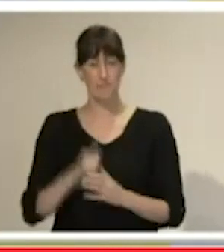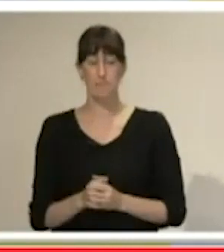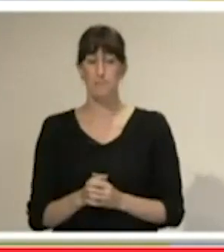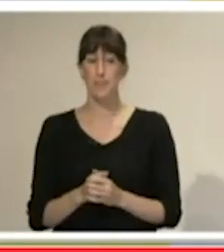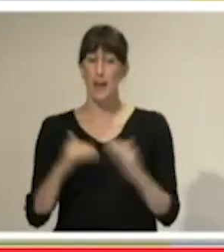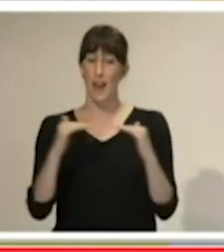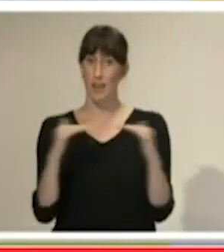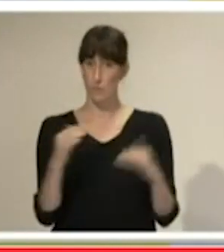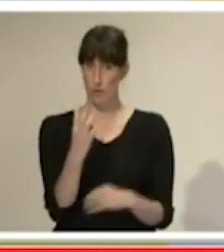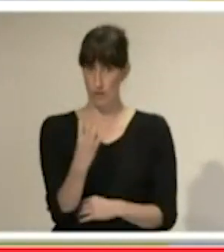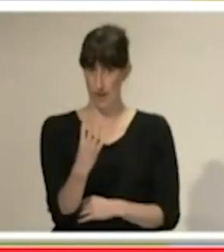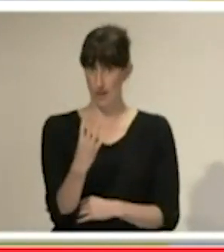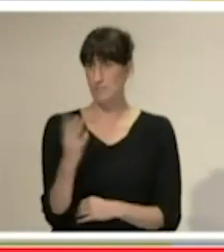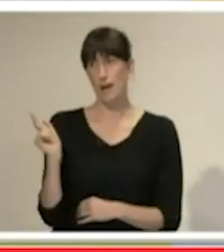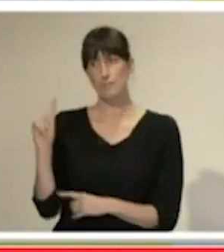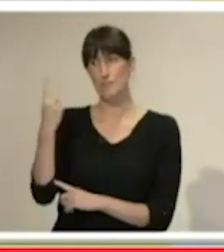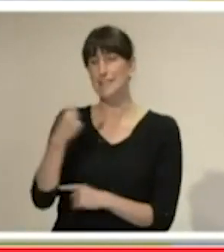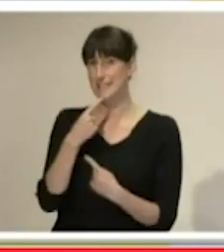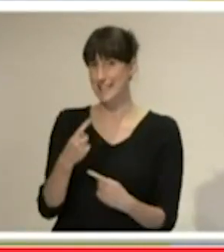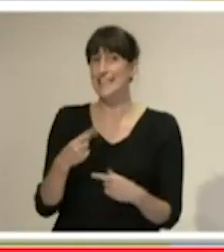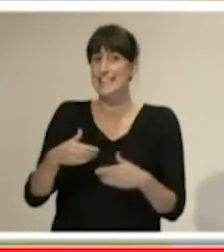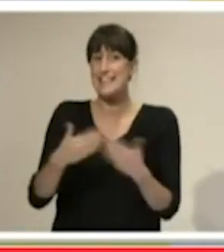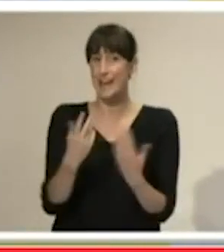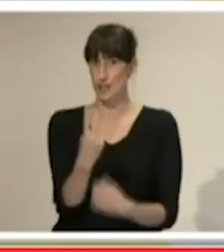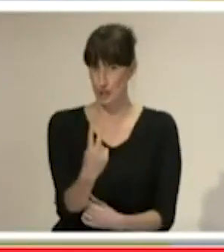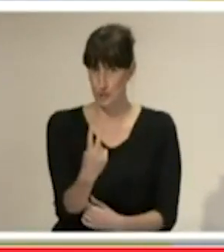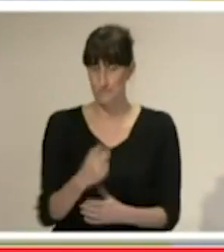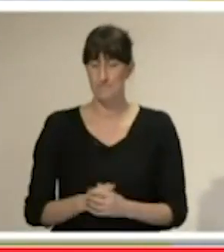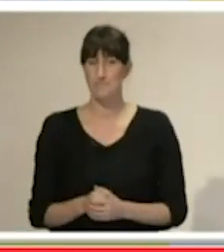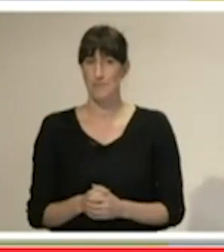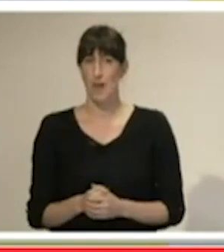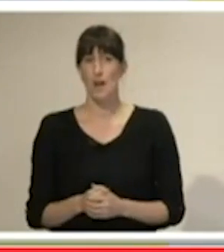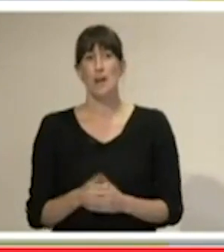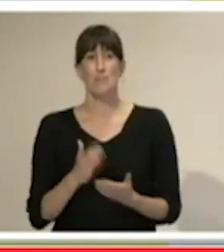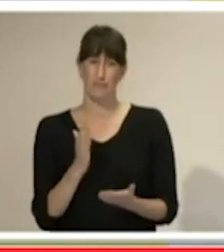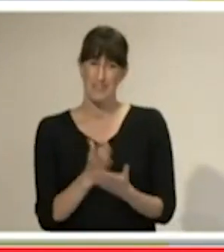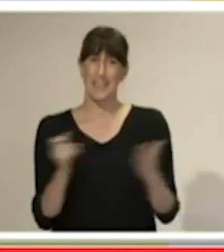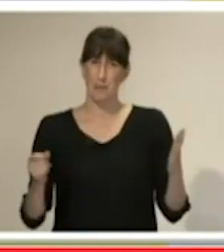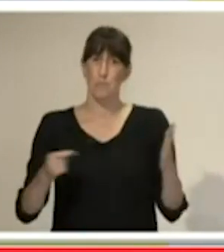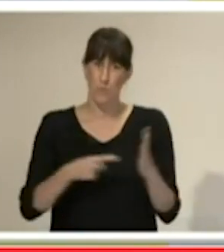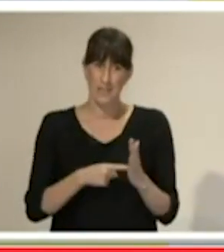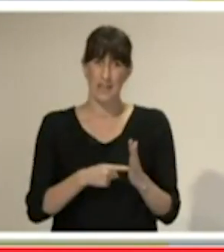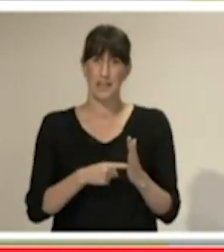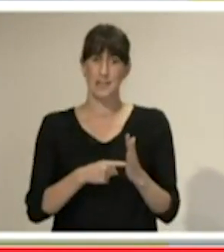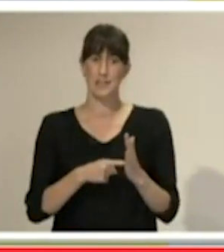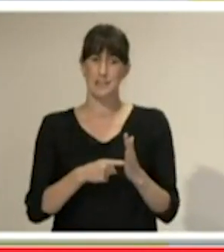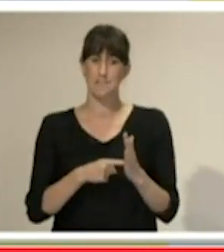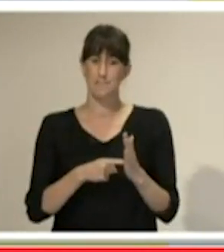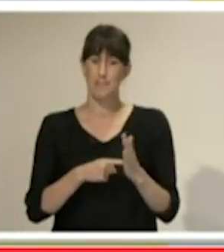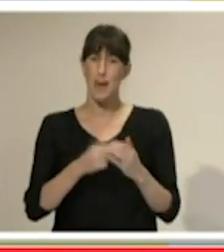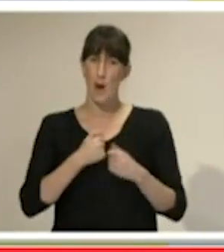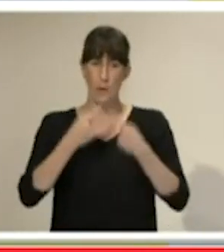3, as the Prime Minister said, now 2 days old. It's important that we keep reinforcing the key messages